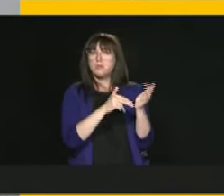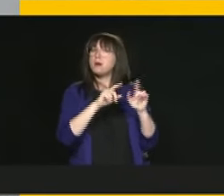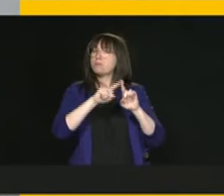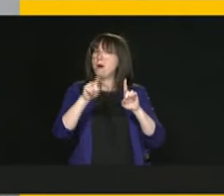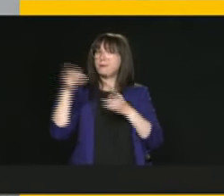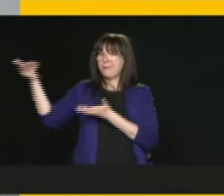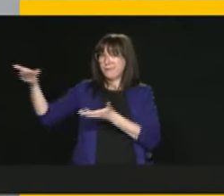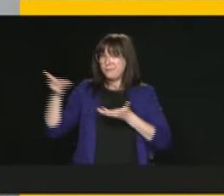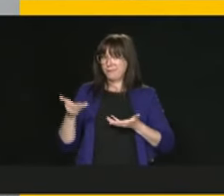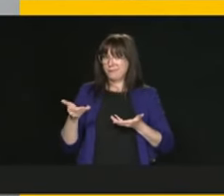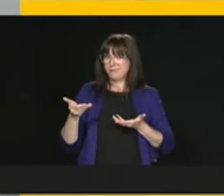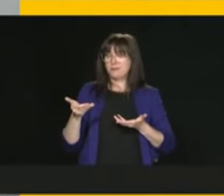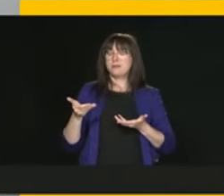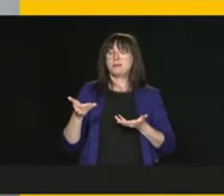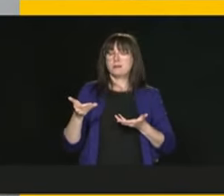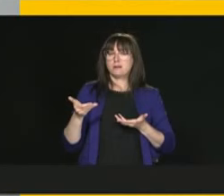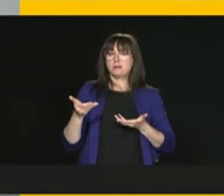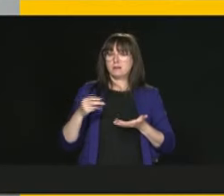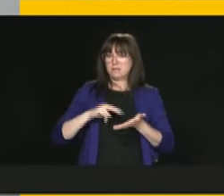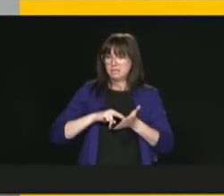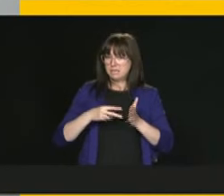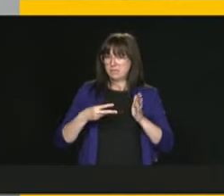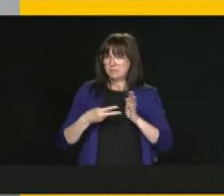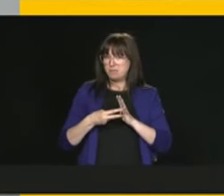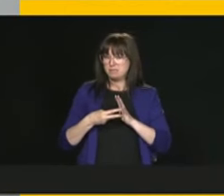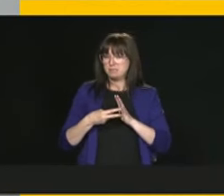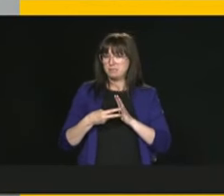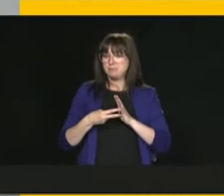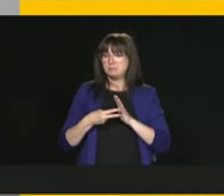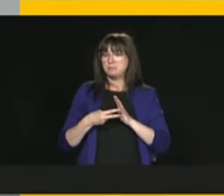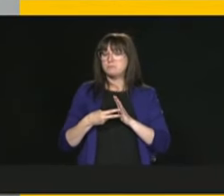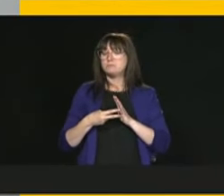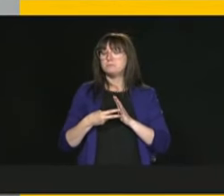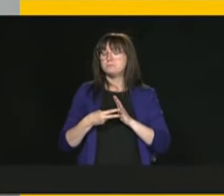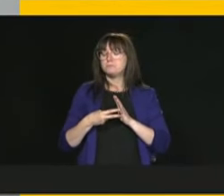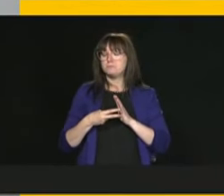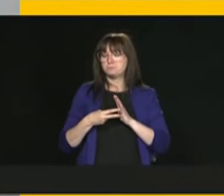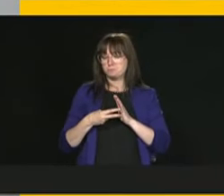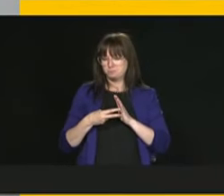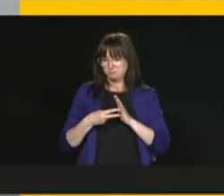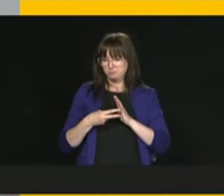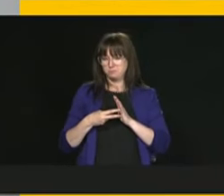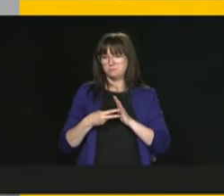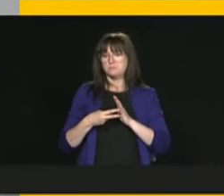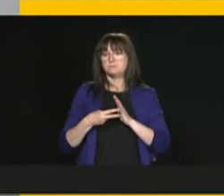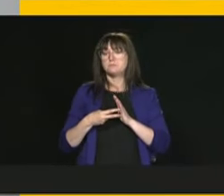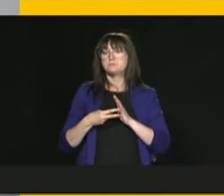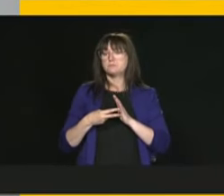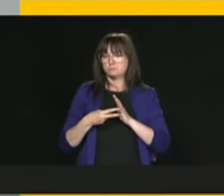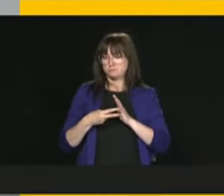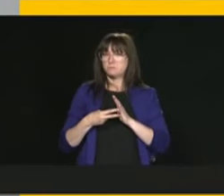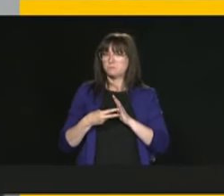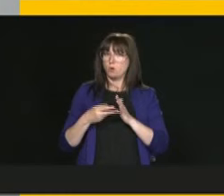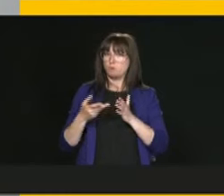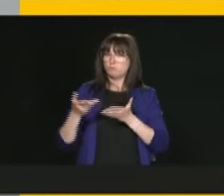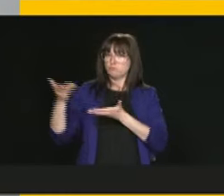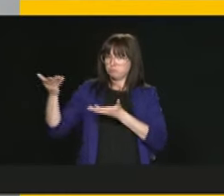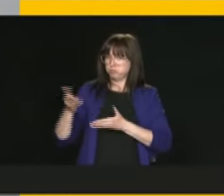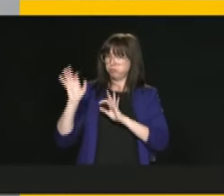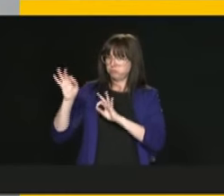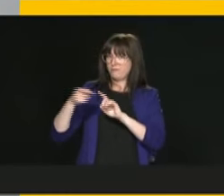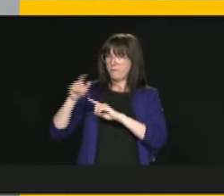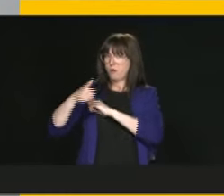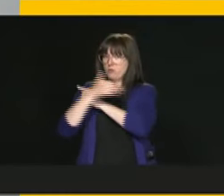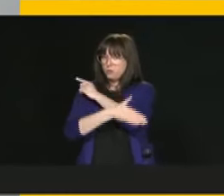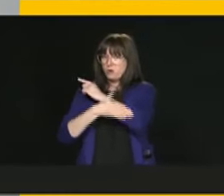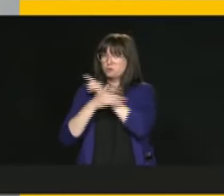develop our own domestic and capacity here. And that's why many Canadian companies are now producing that equipment,